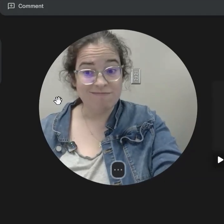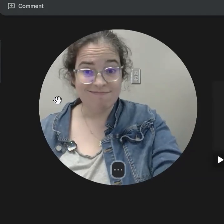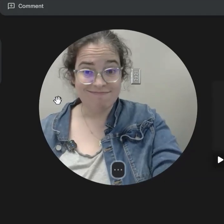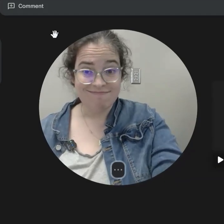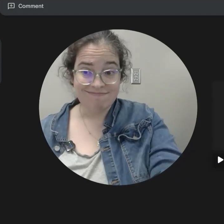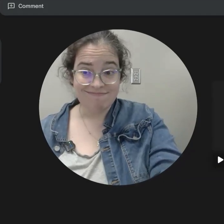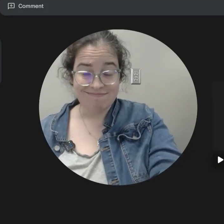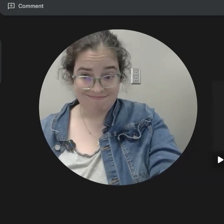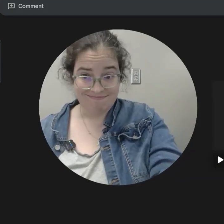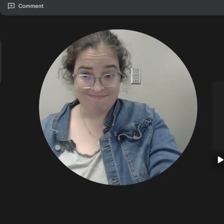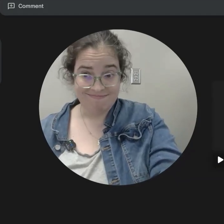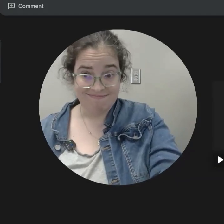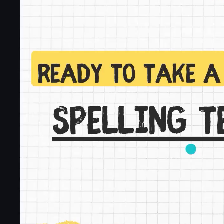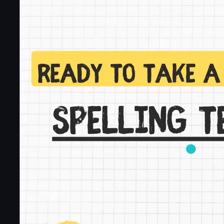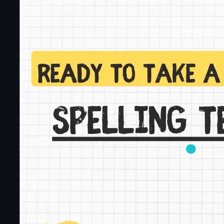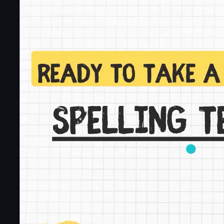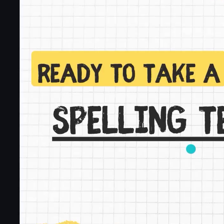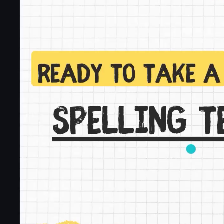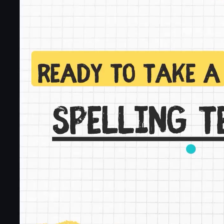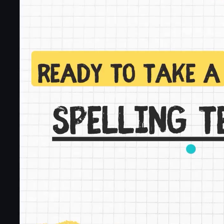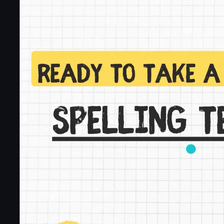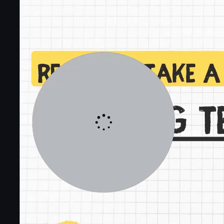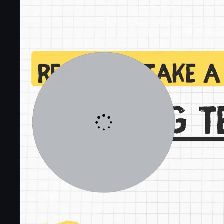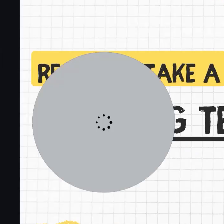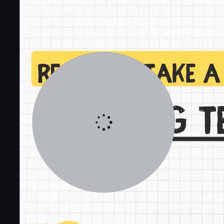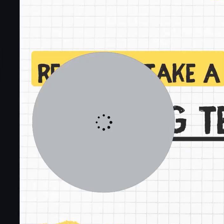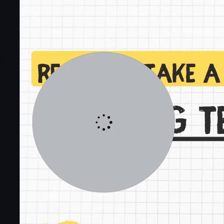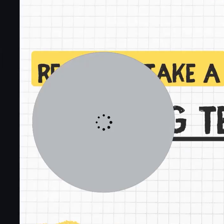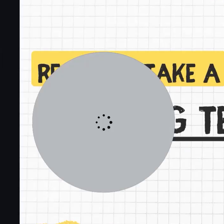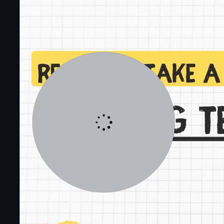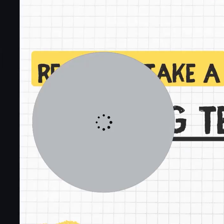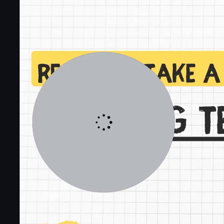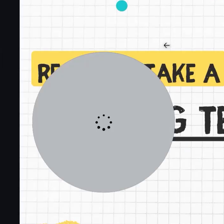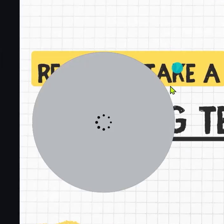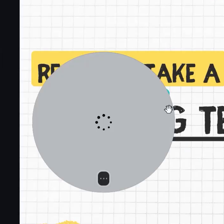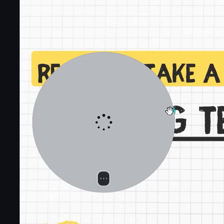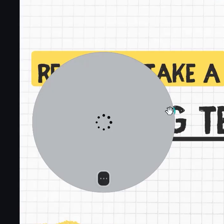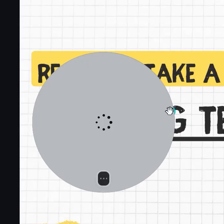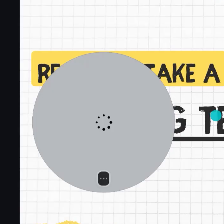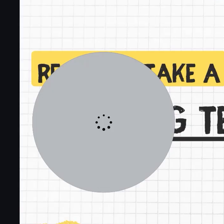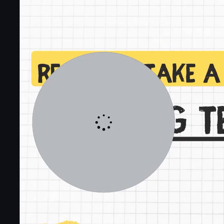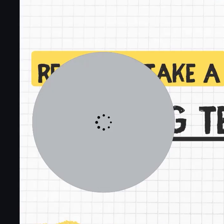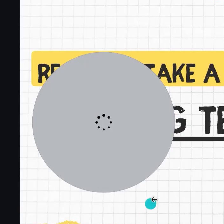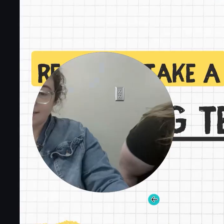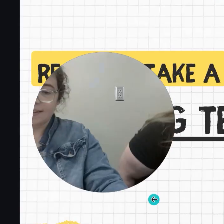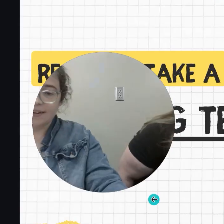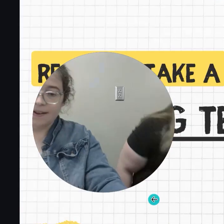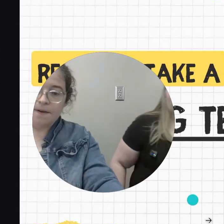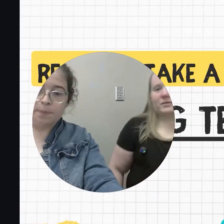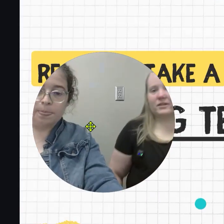How'd you do? And remember, this was only, I'll scoot back